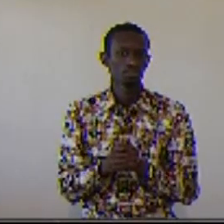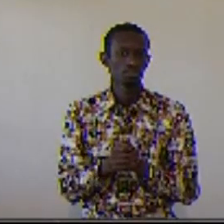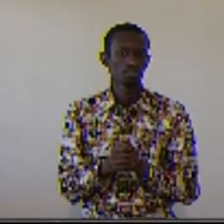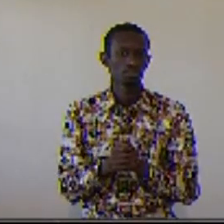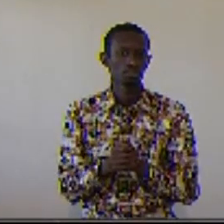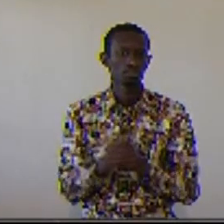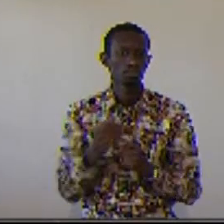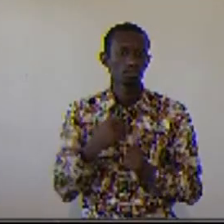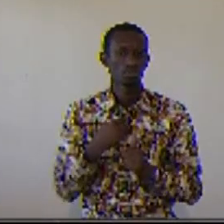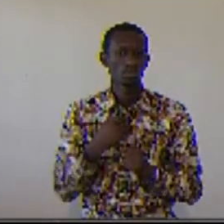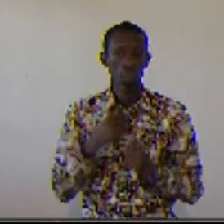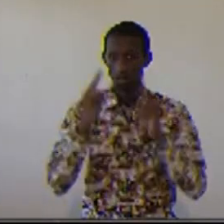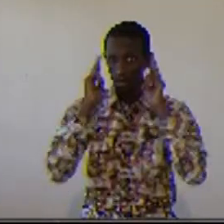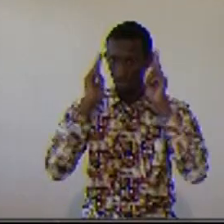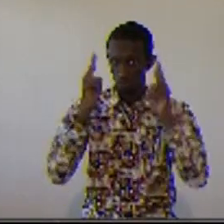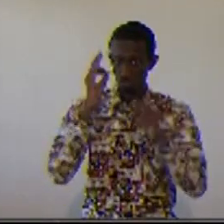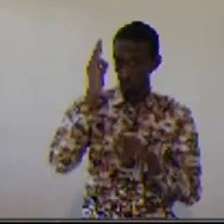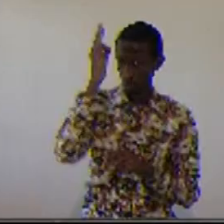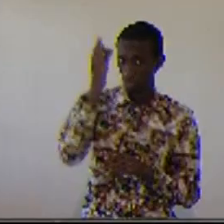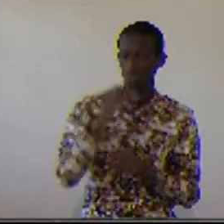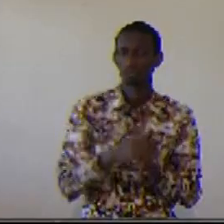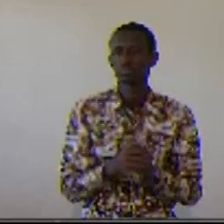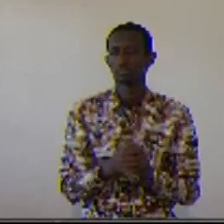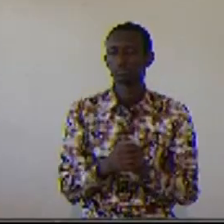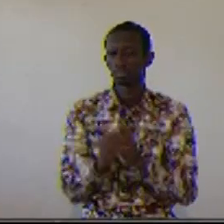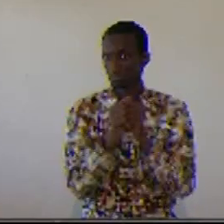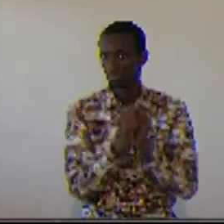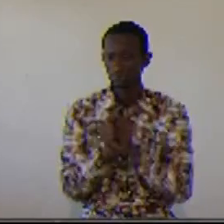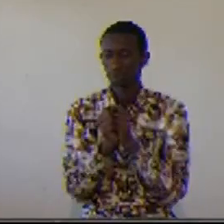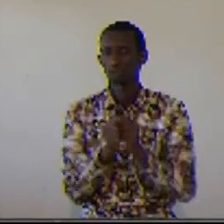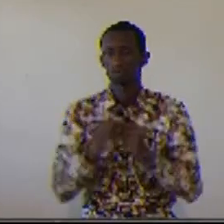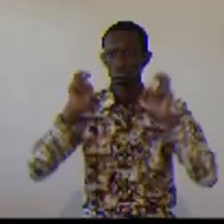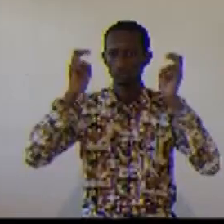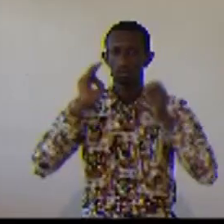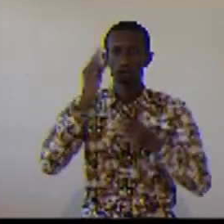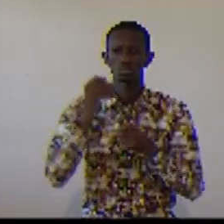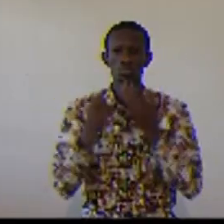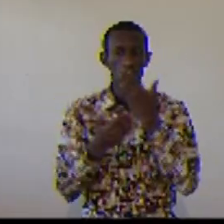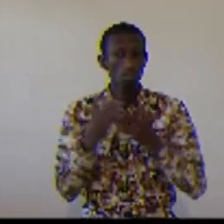I hope we'll be together in the next lesson. Bye-bye.